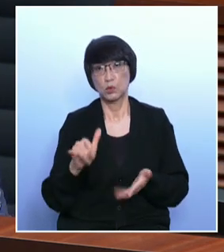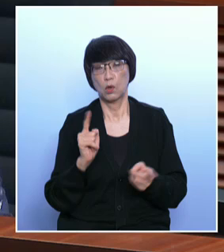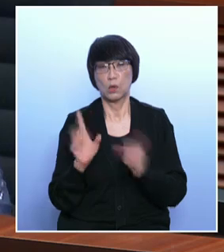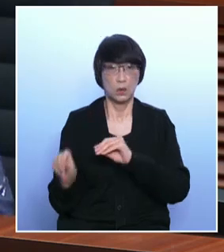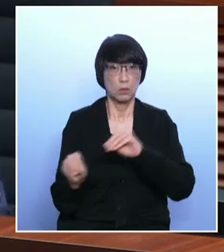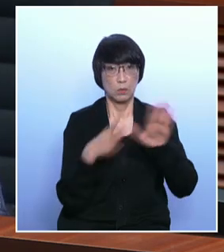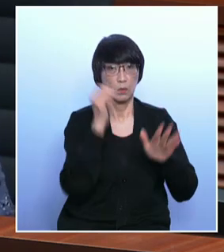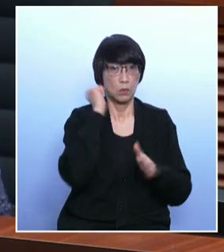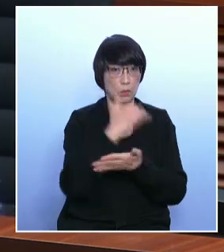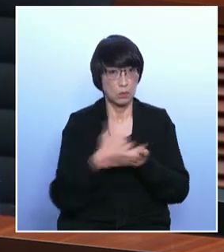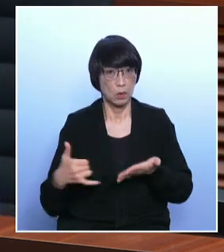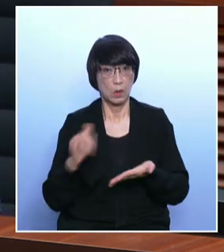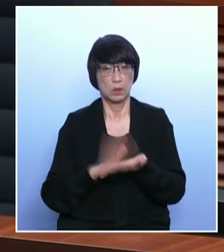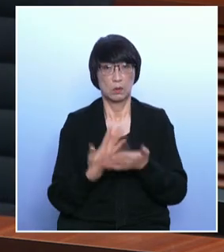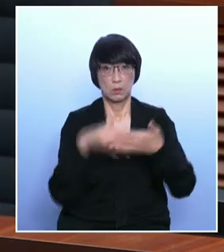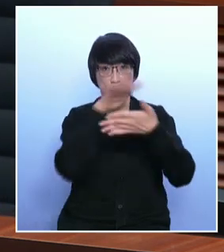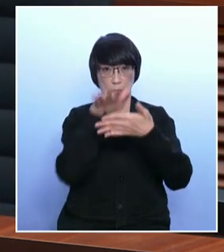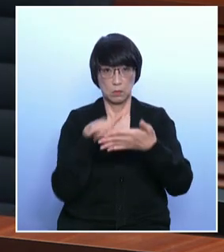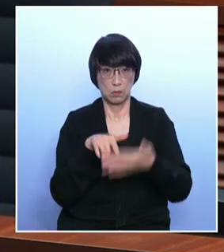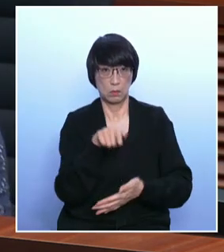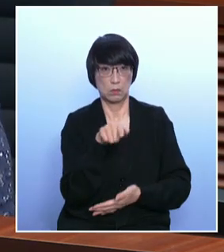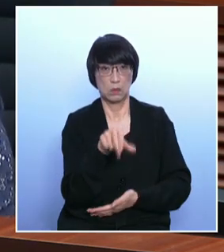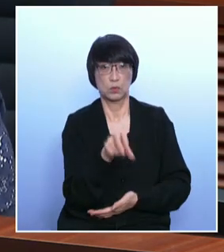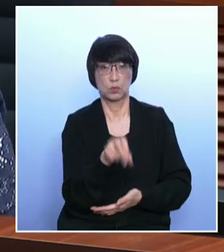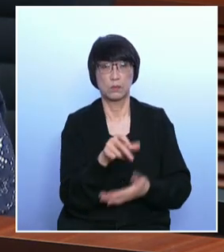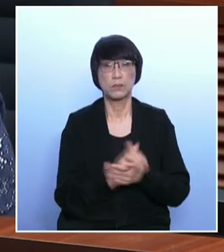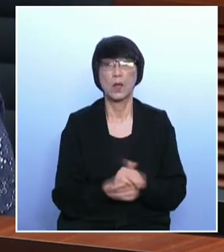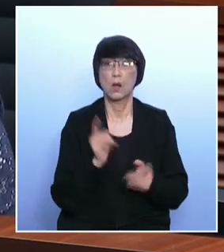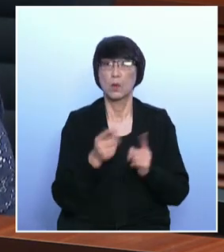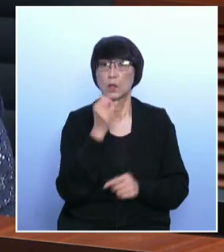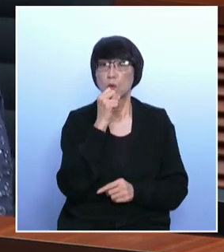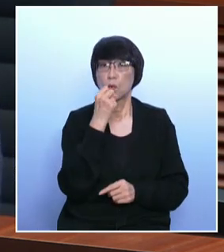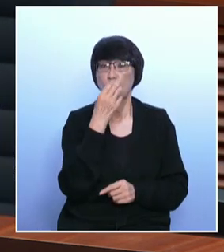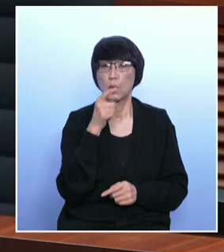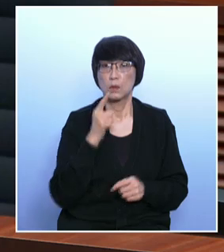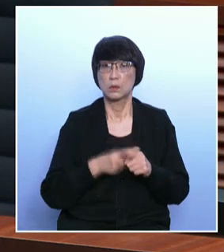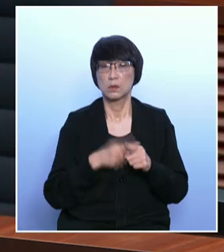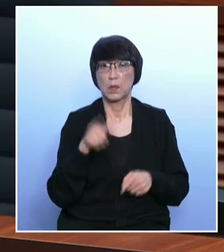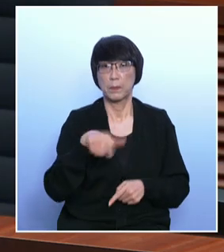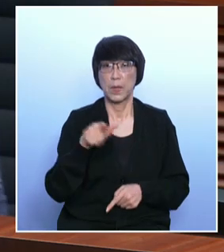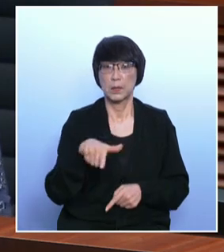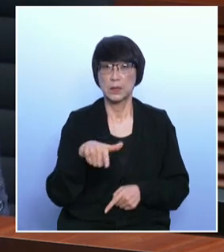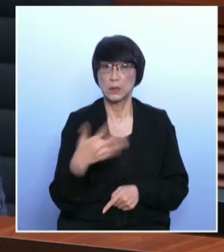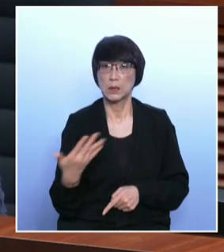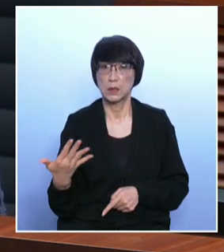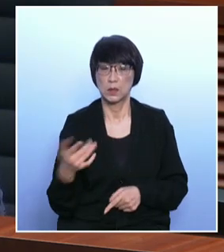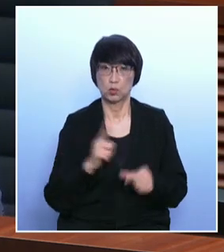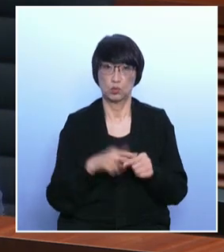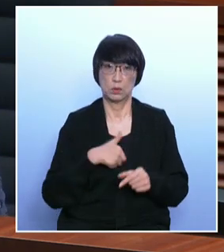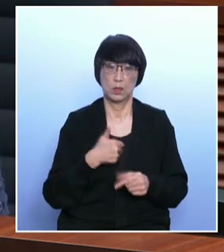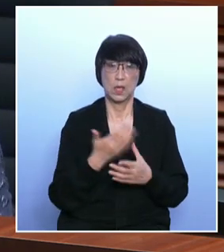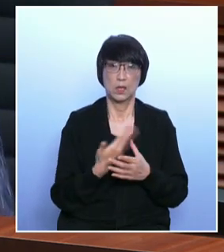Some say that these figures aren't updated. Some have already left Hong Kong, whereas some have already passed away. So do we really